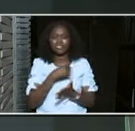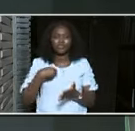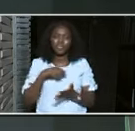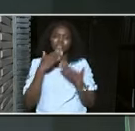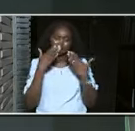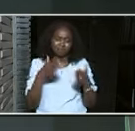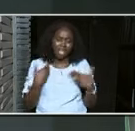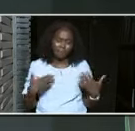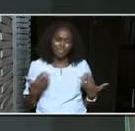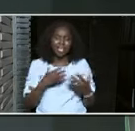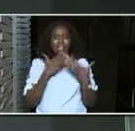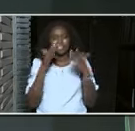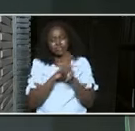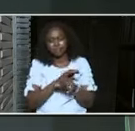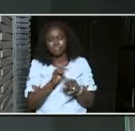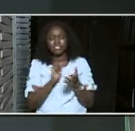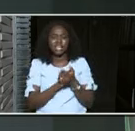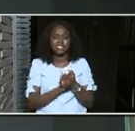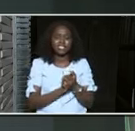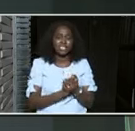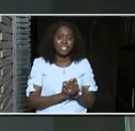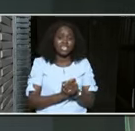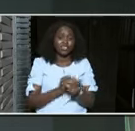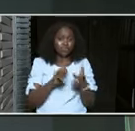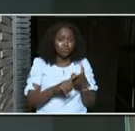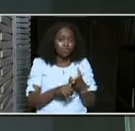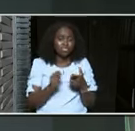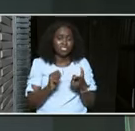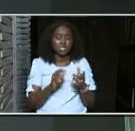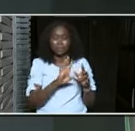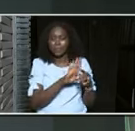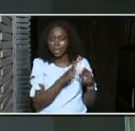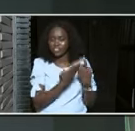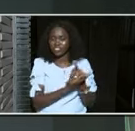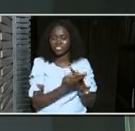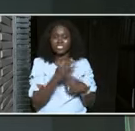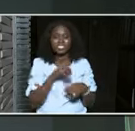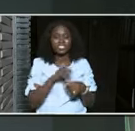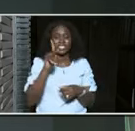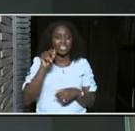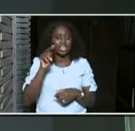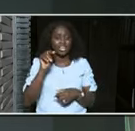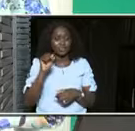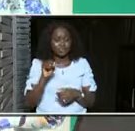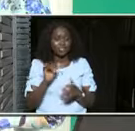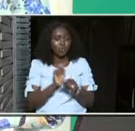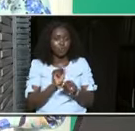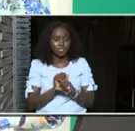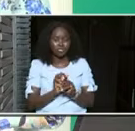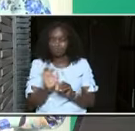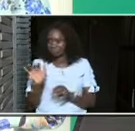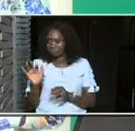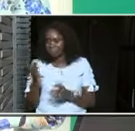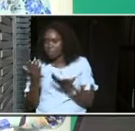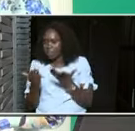the ASU branch in Kano who were working together with us as a family. But maybe now, the things have